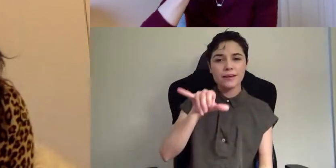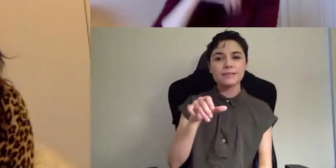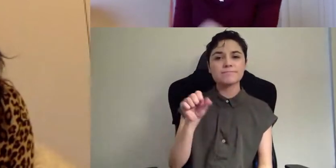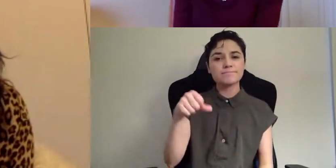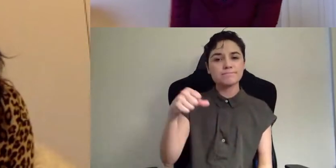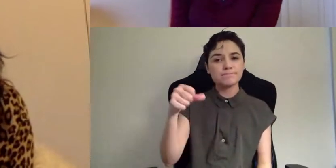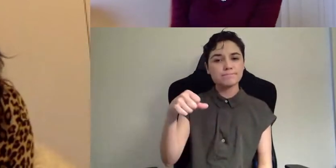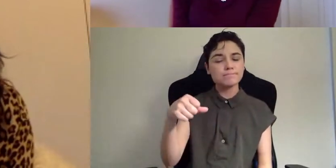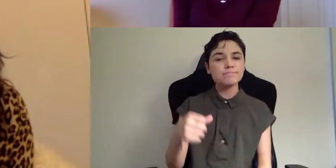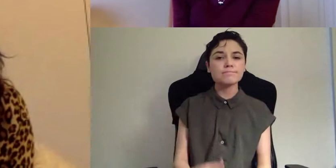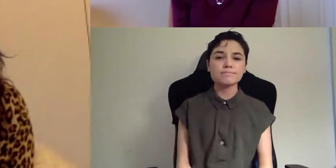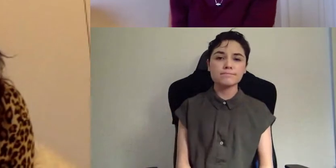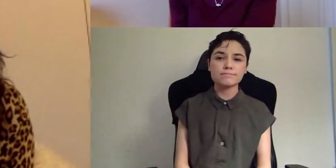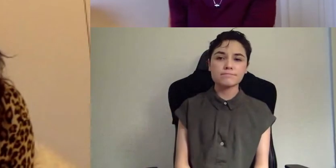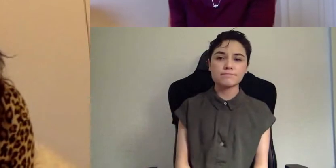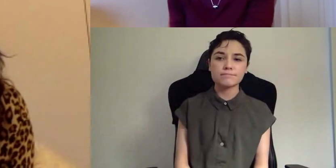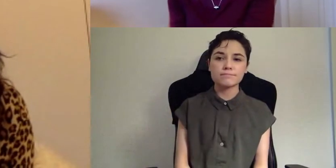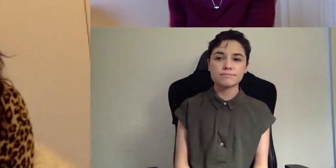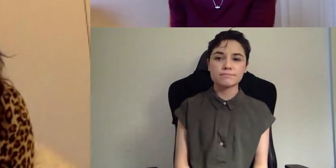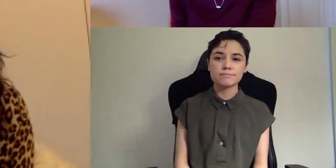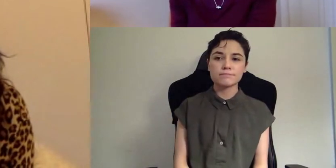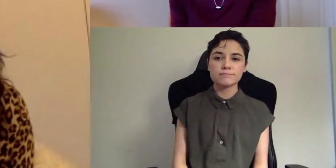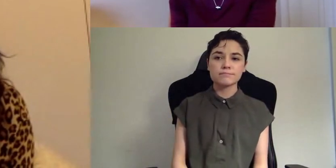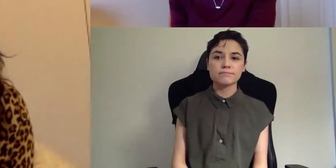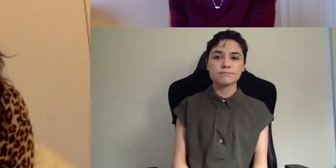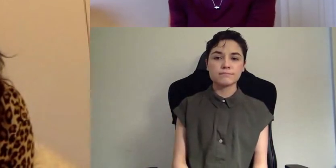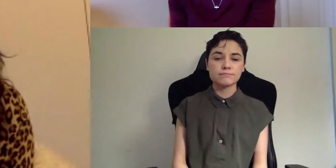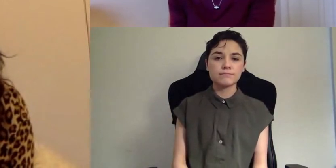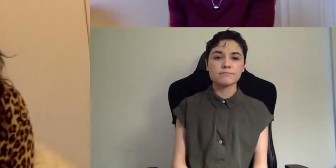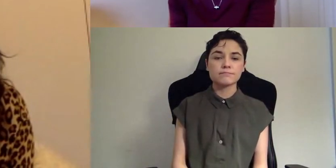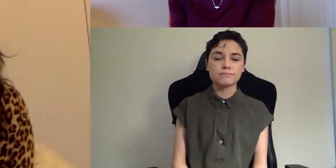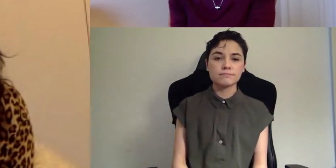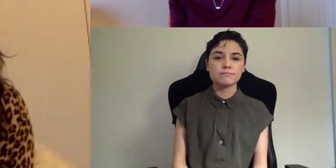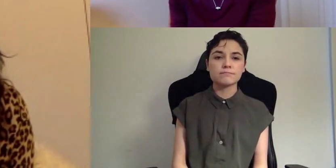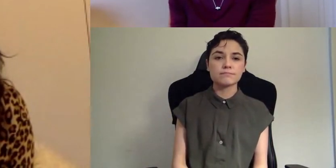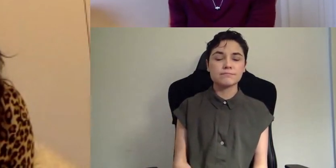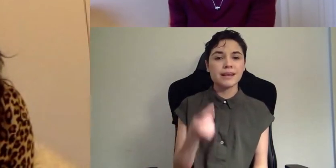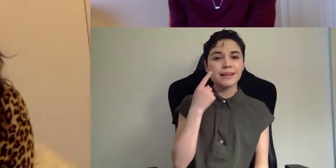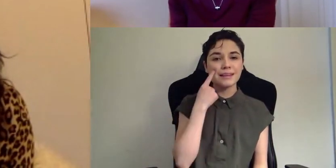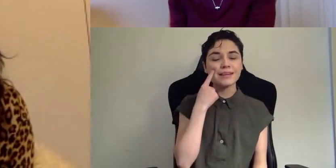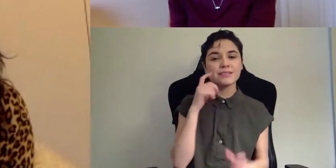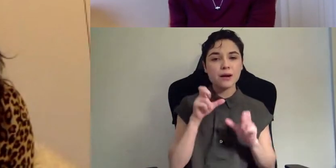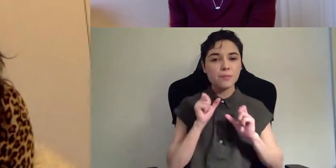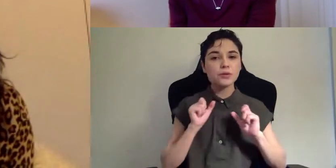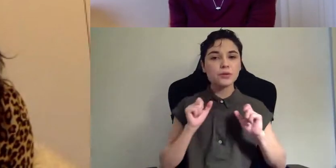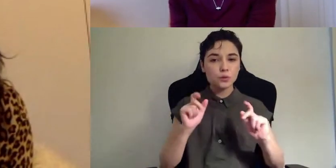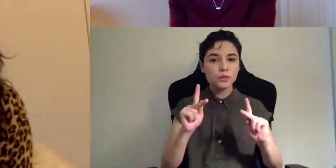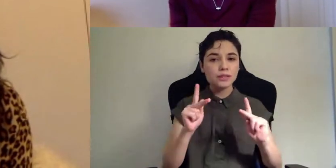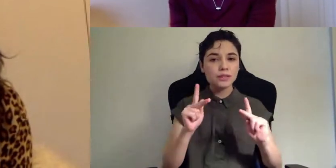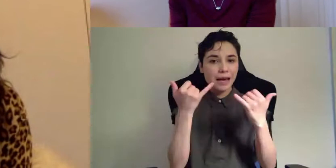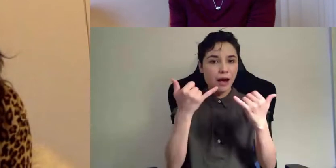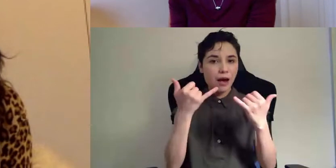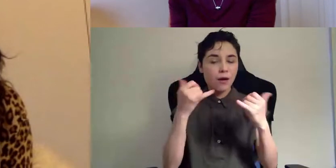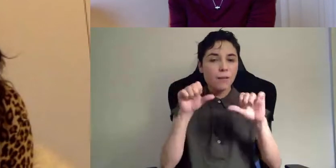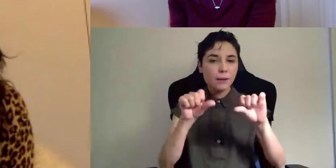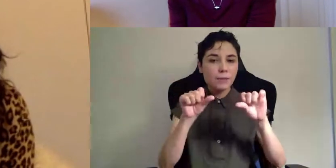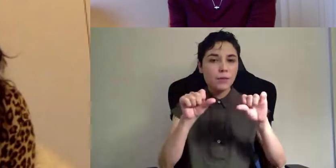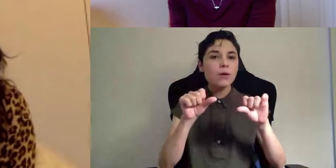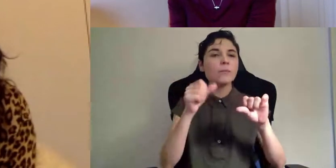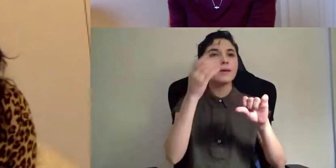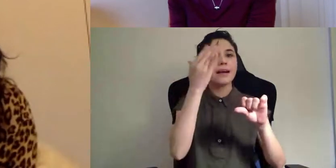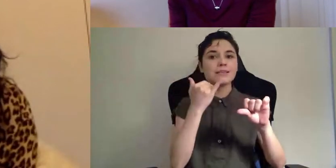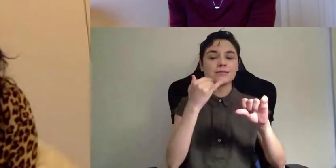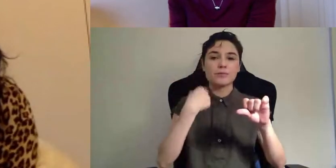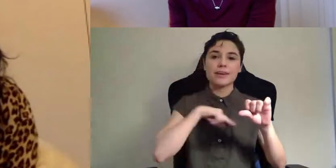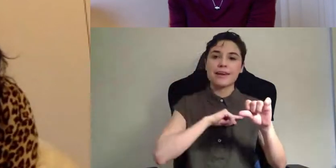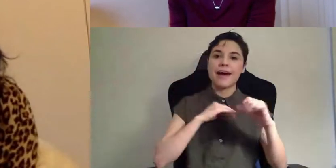an opportunity inside of the move to video just in terms of access and various ways that